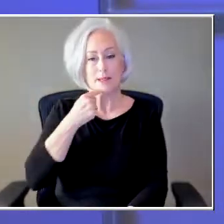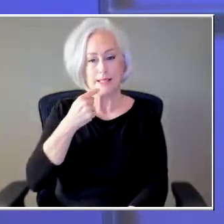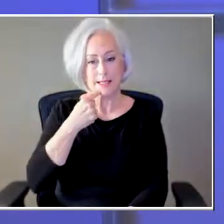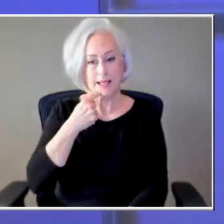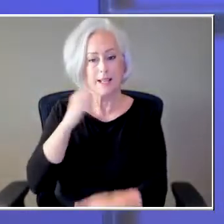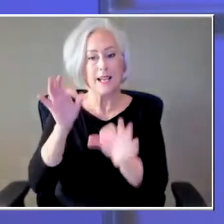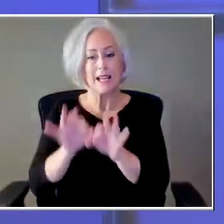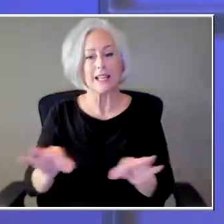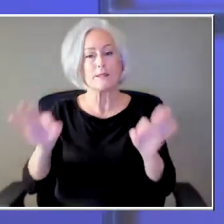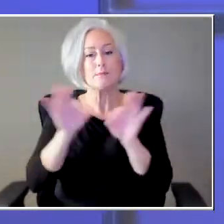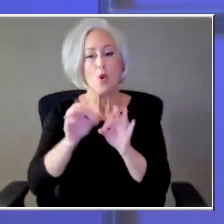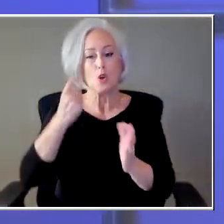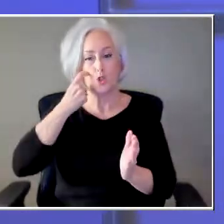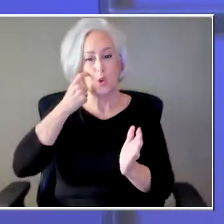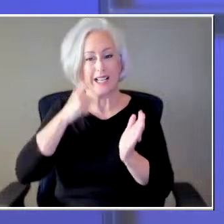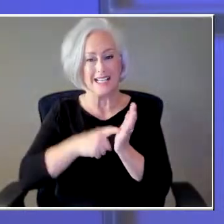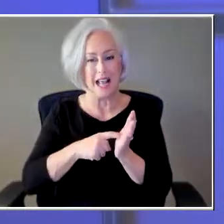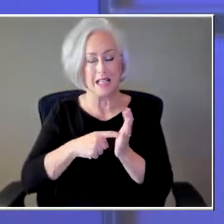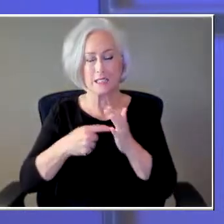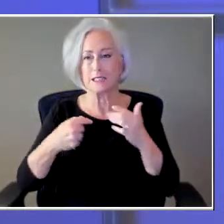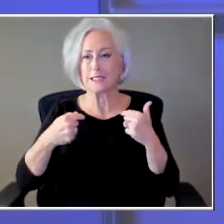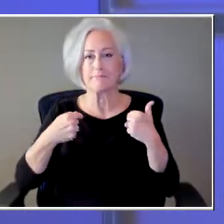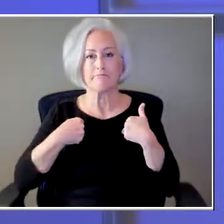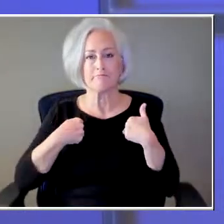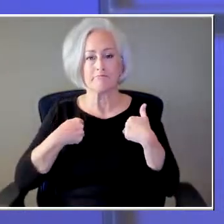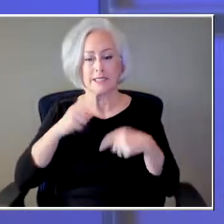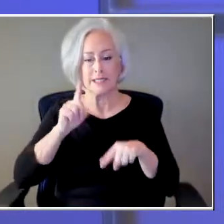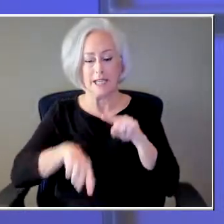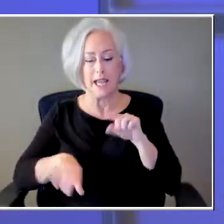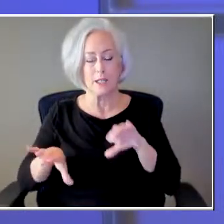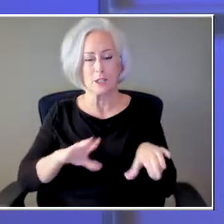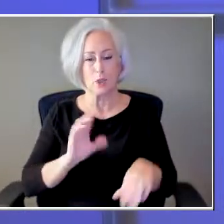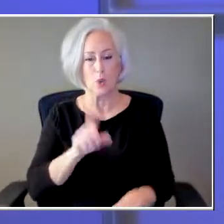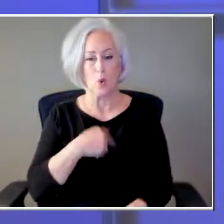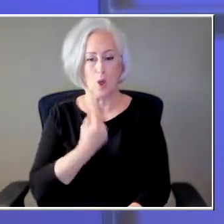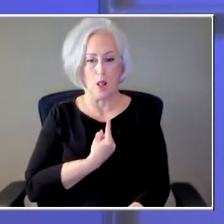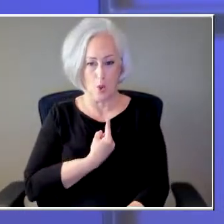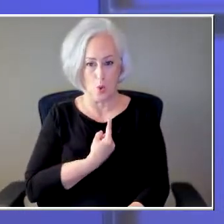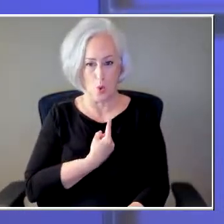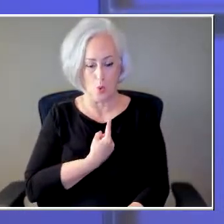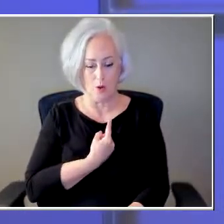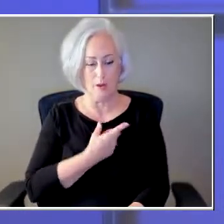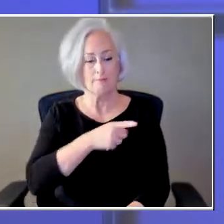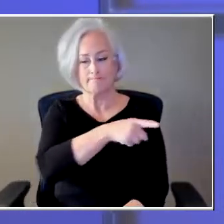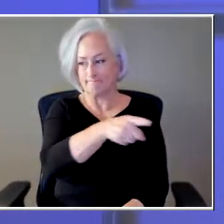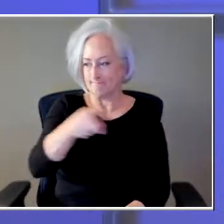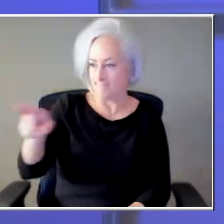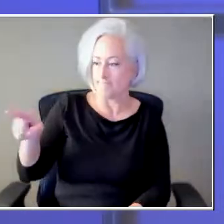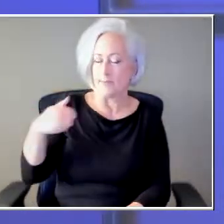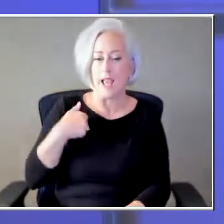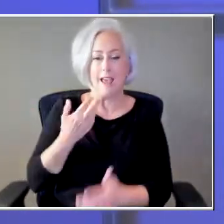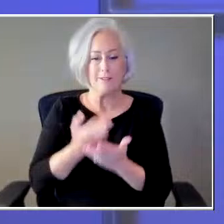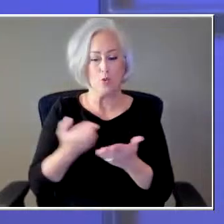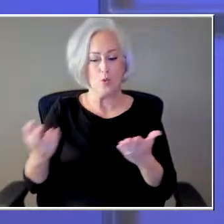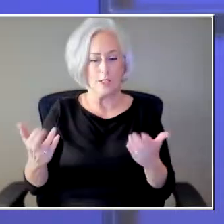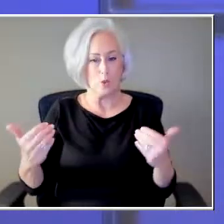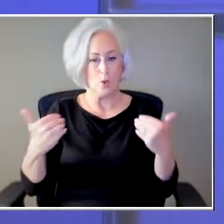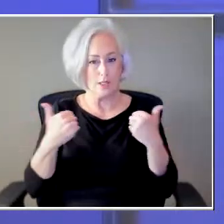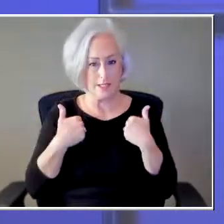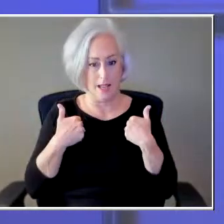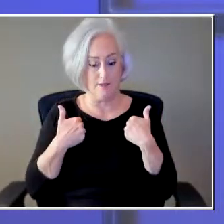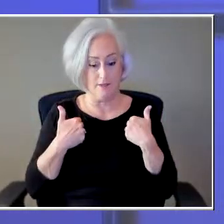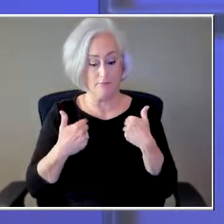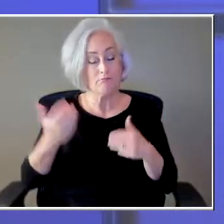that you don't have to do this by yourself, for one, that there are resources out there. And our families can be so supportive, but maybe you want to talk to somebody